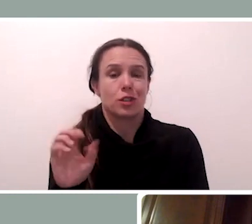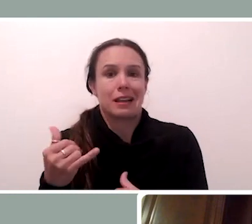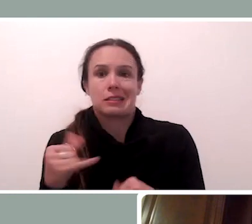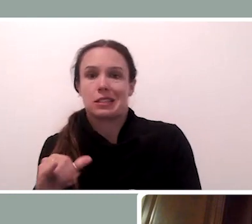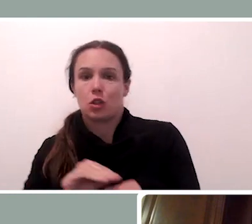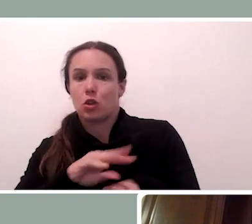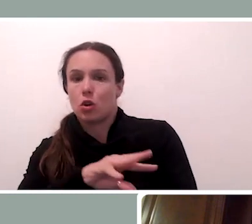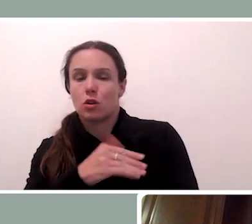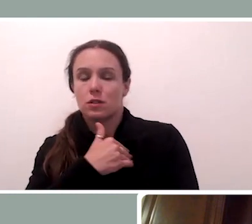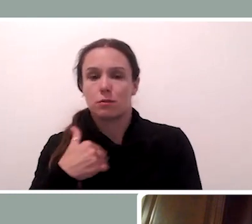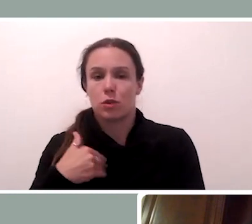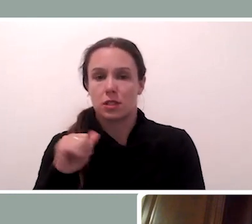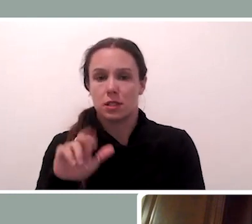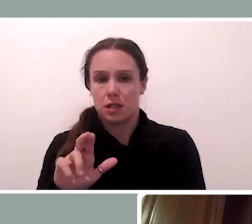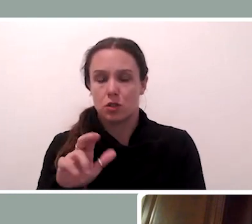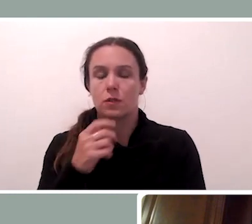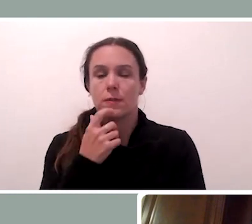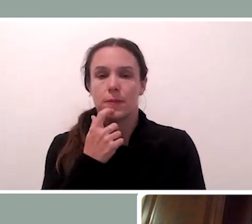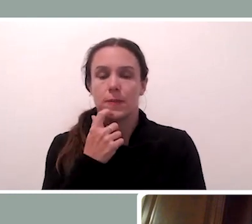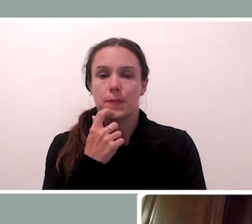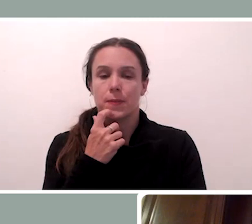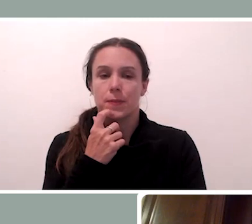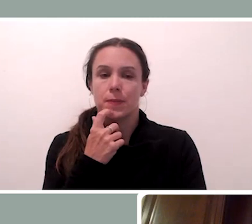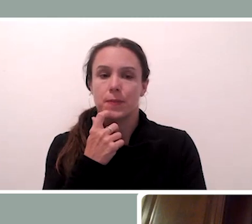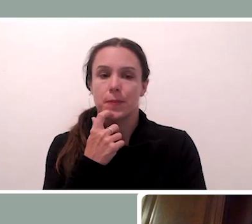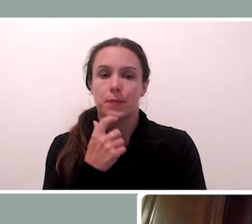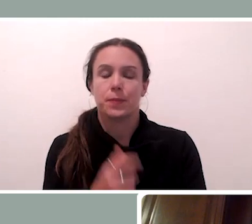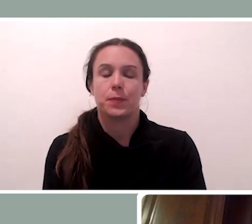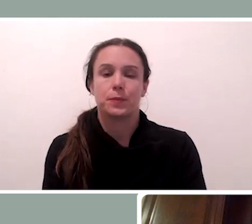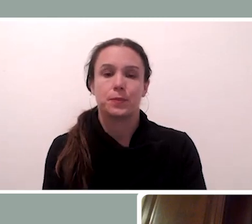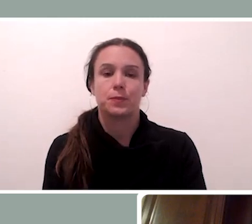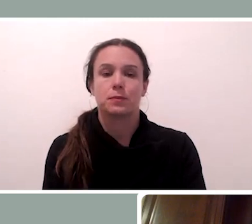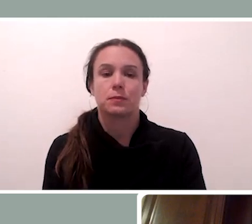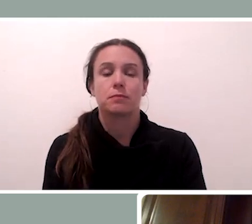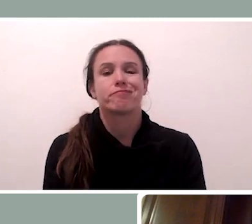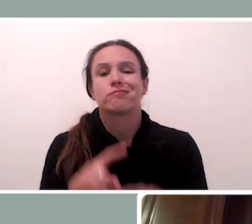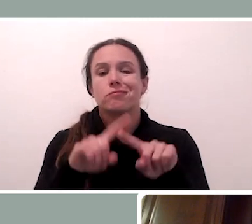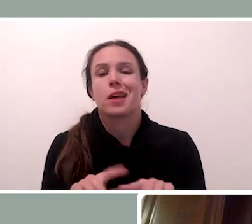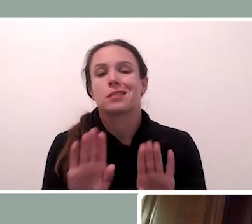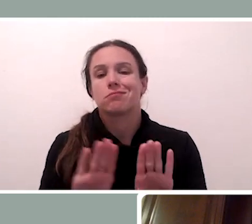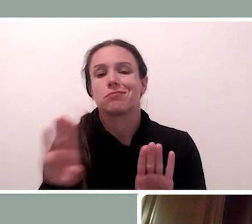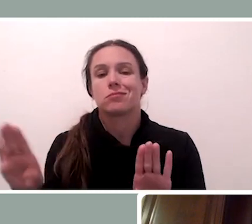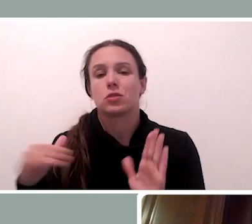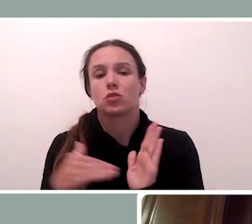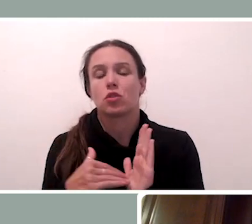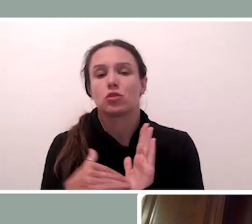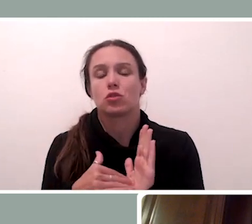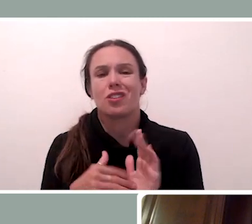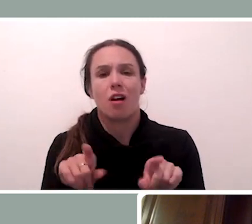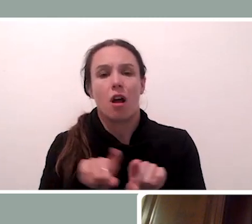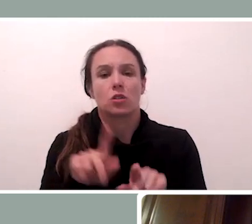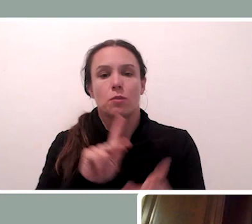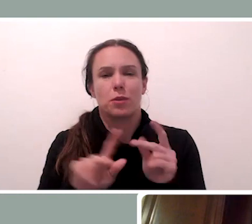growth. I think it depends on the physicians. I think the other area of confusion is